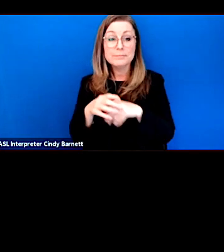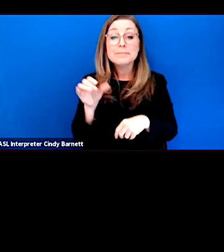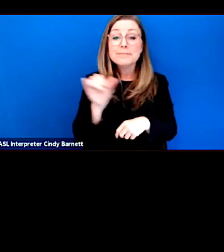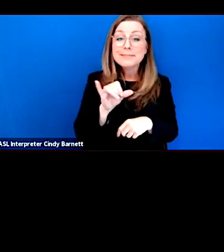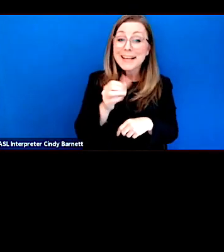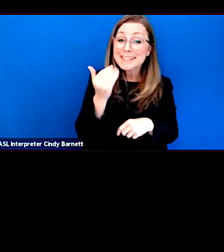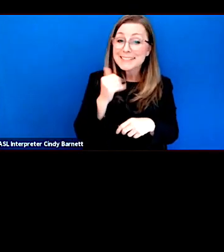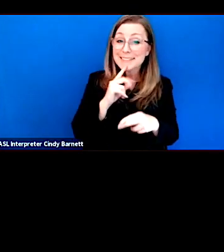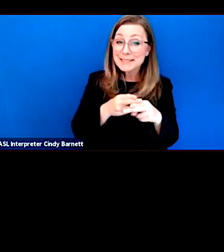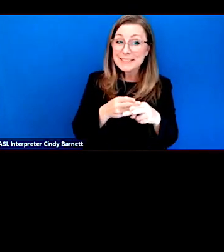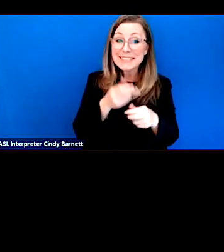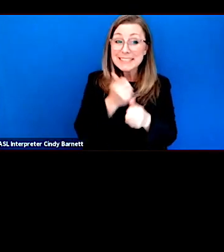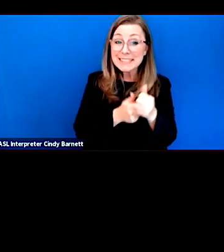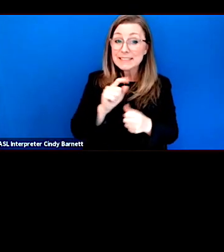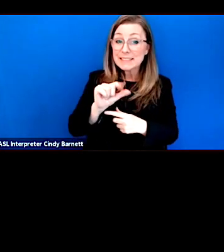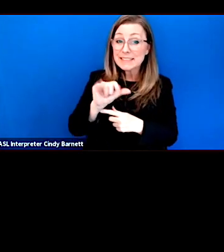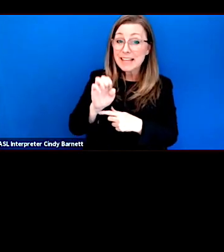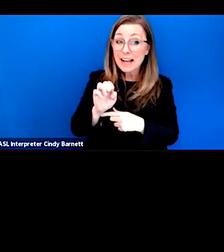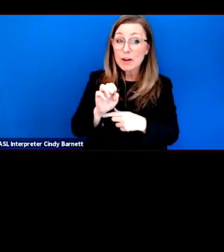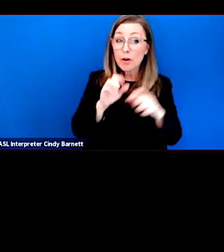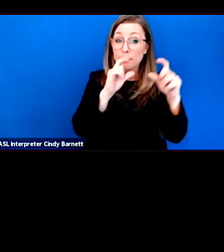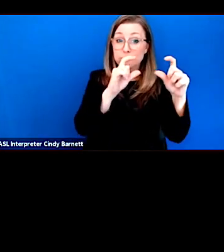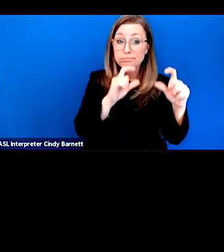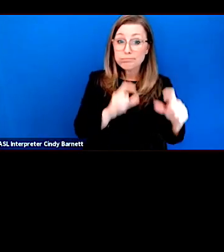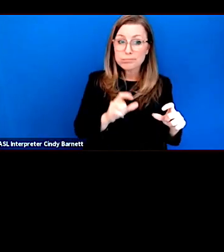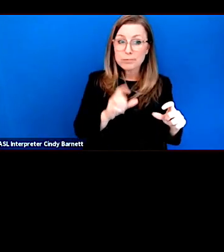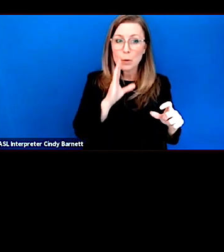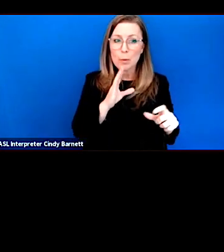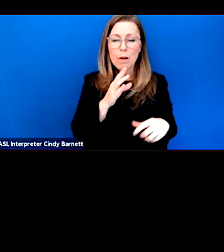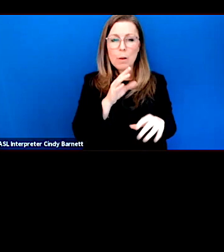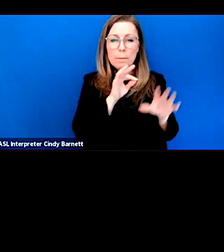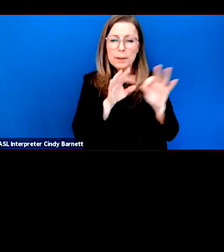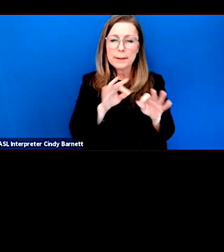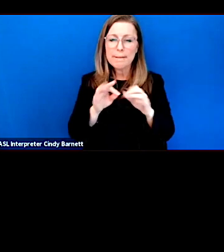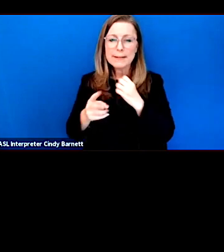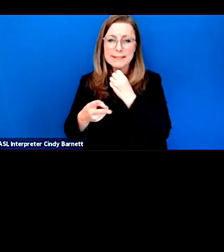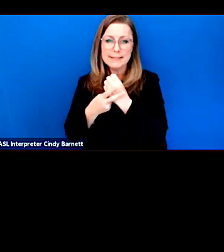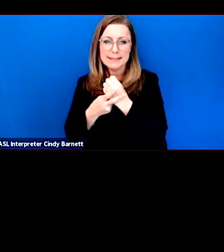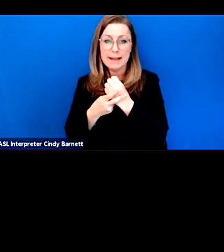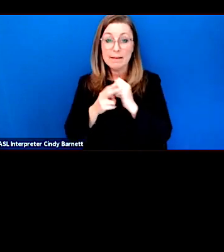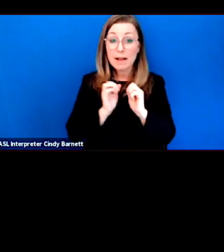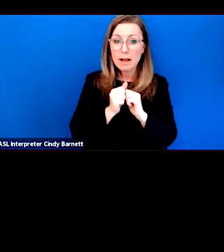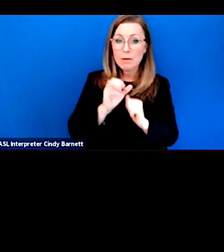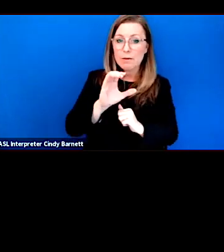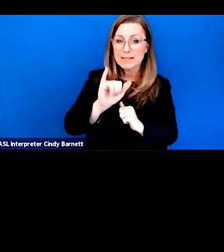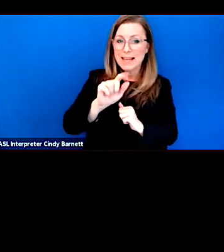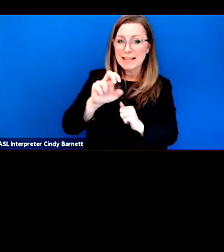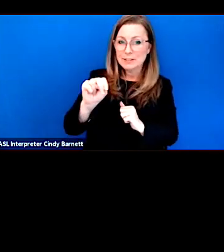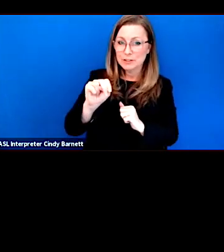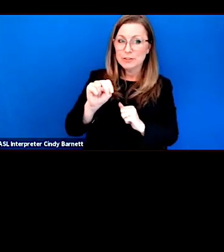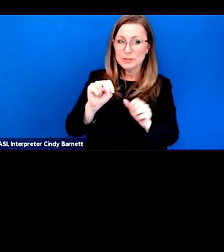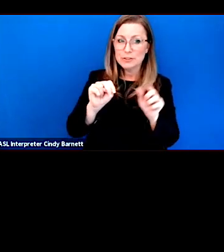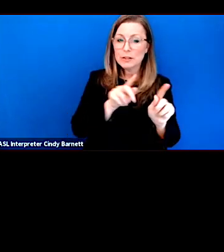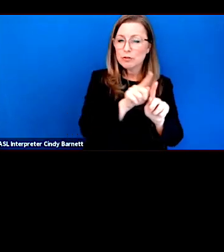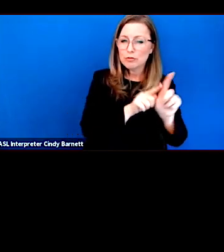titles by using the citation feature and picking the appropriate citation based off of whether you're